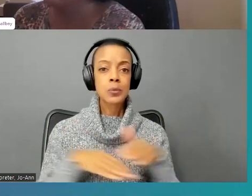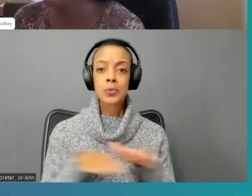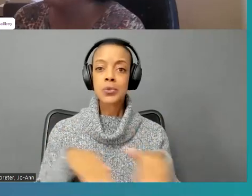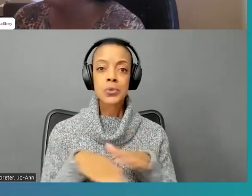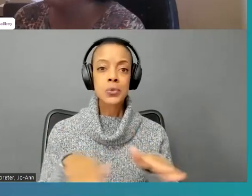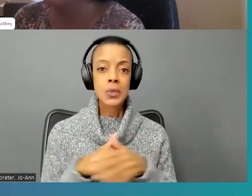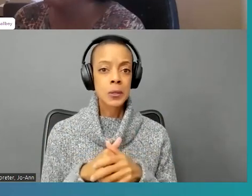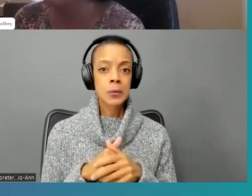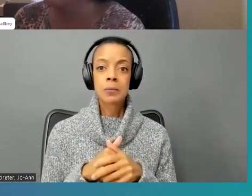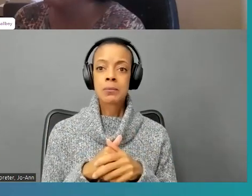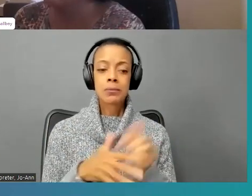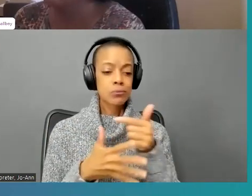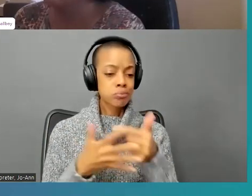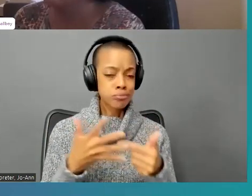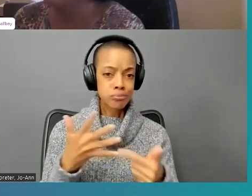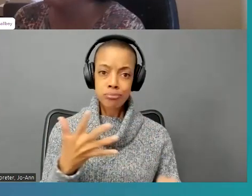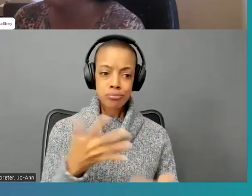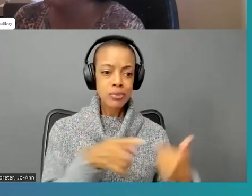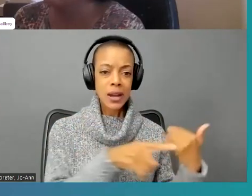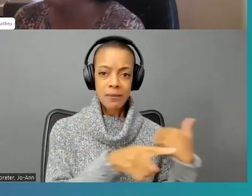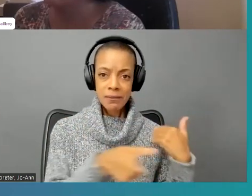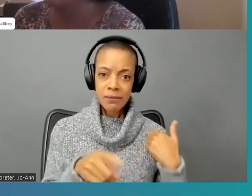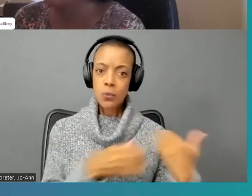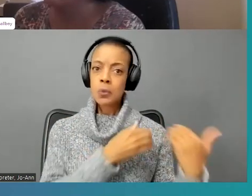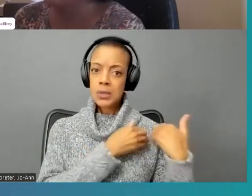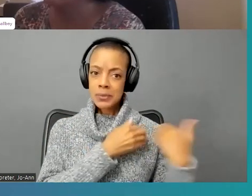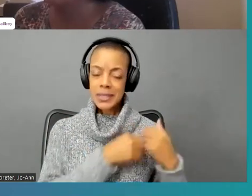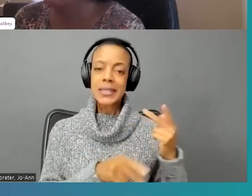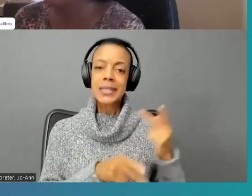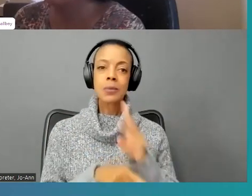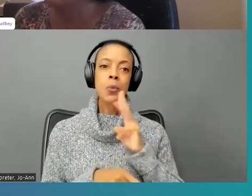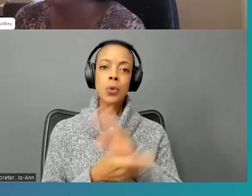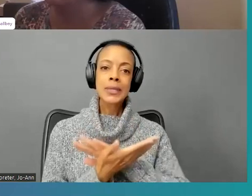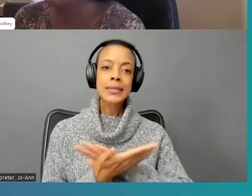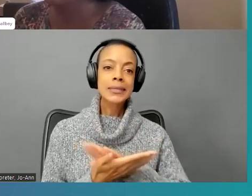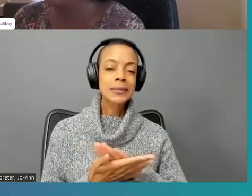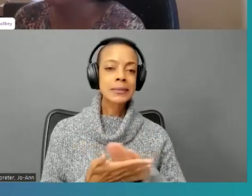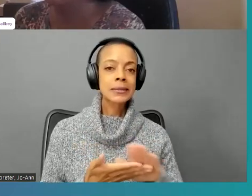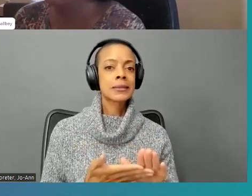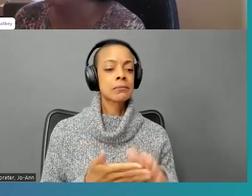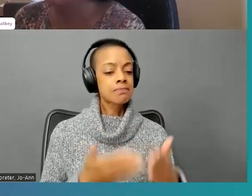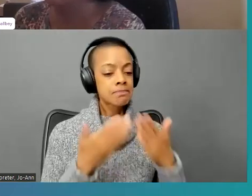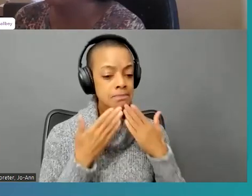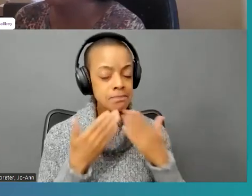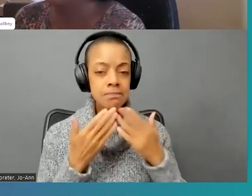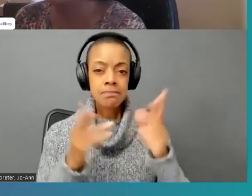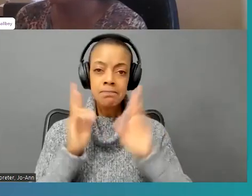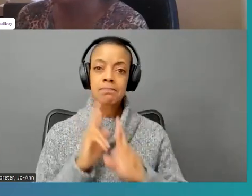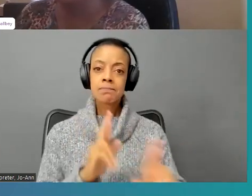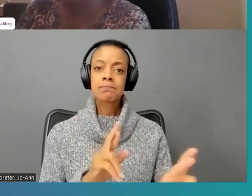to be, they have a responsibility to keep the waters clean. And so we give thanks for those animals because they're